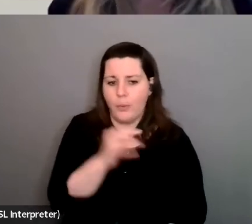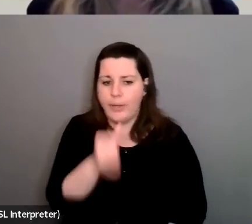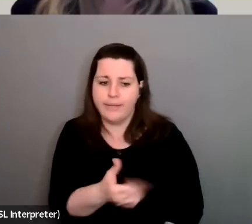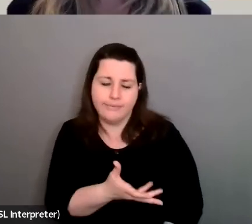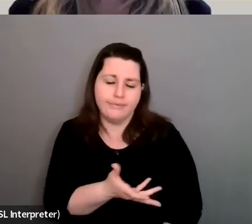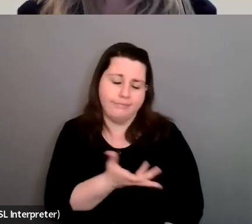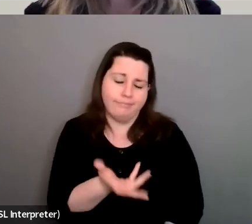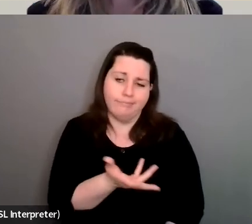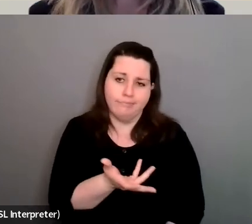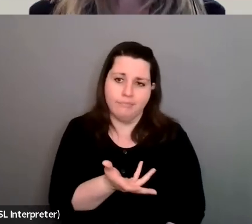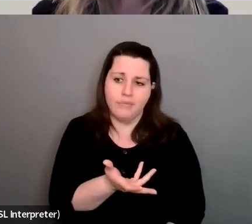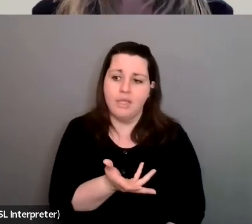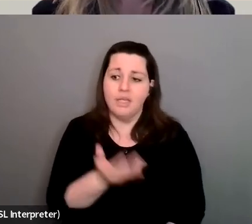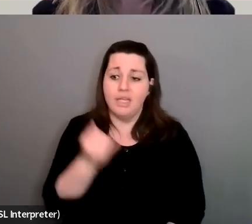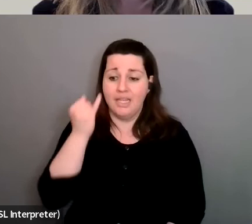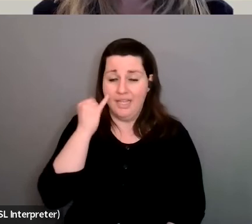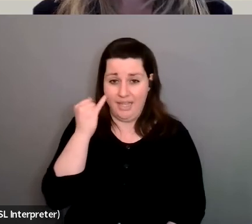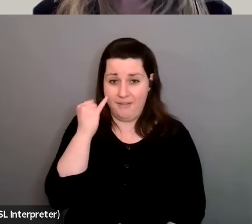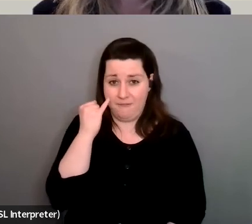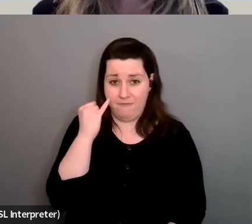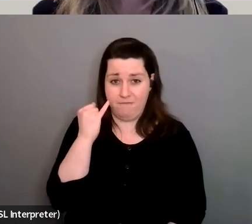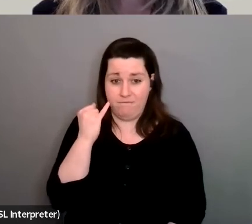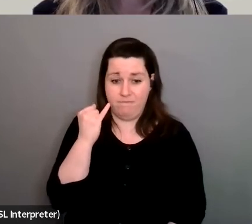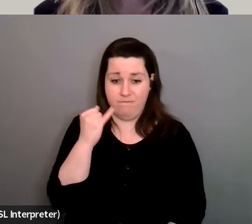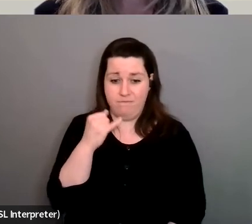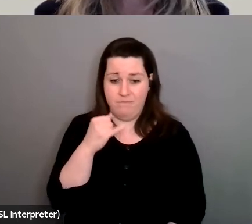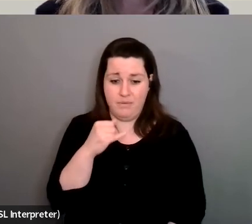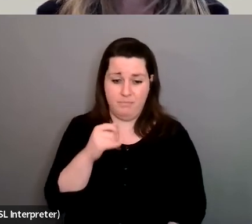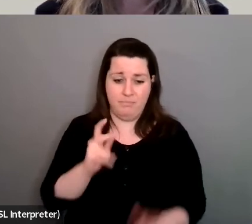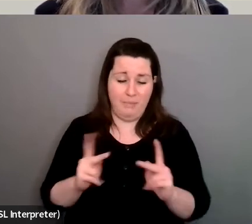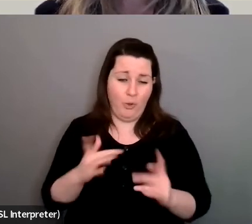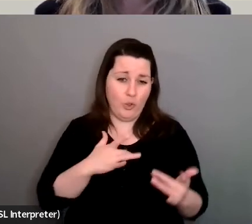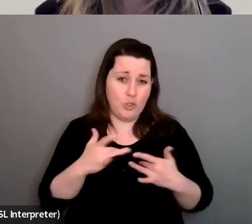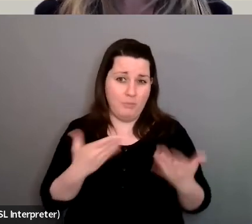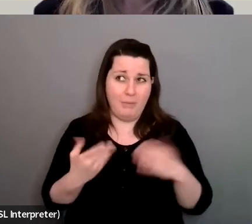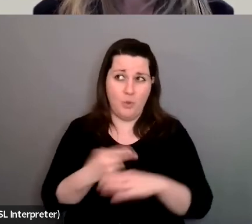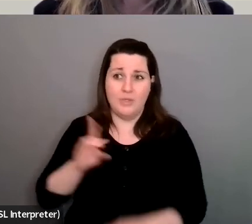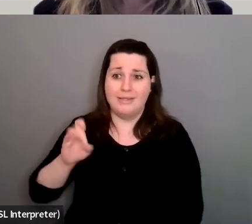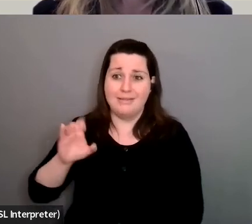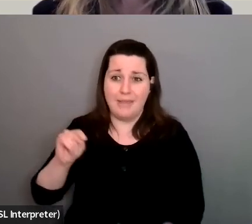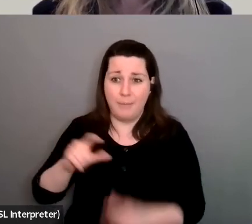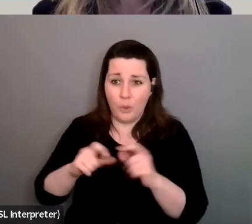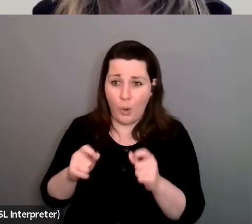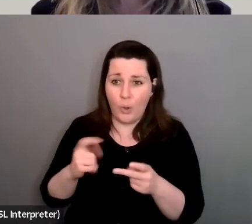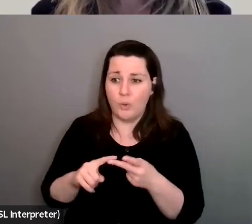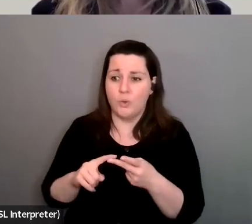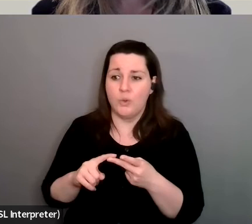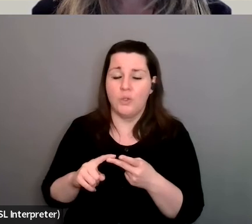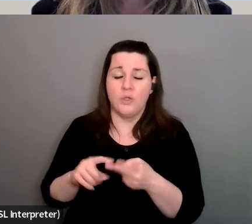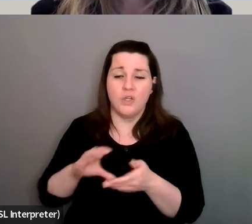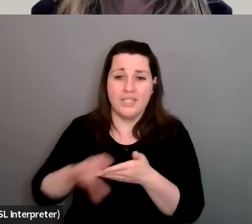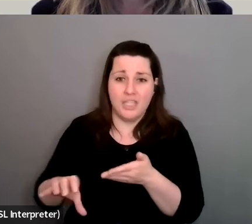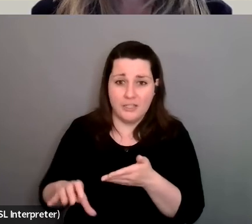expense. If there is a concern that somebody might use a debit card or a check,